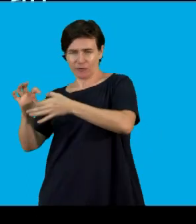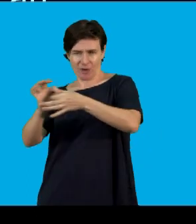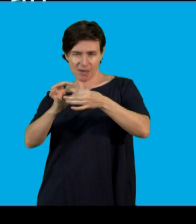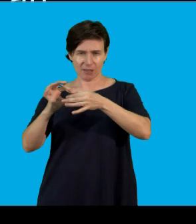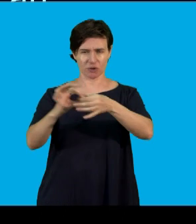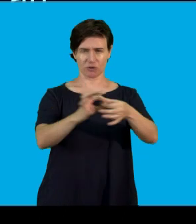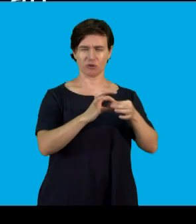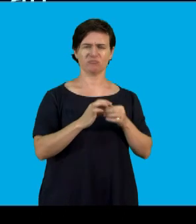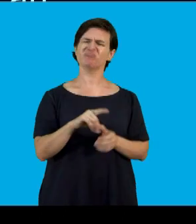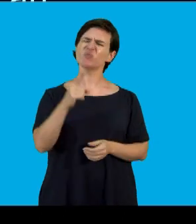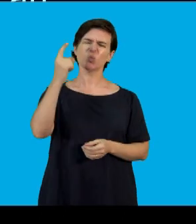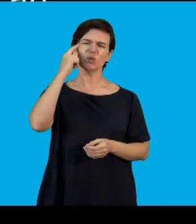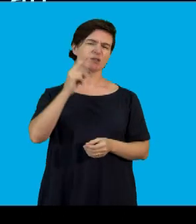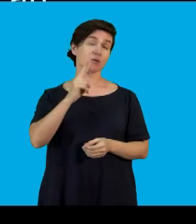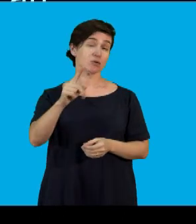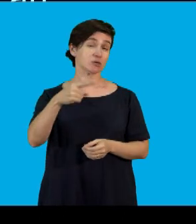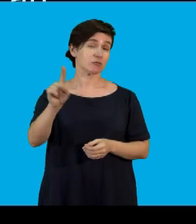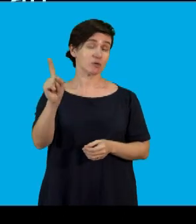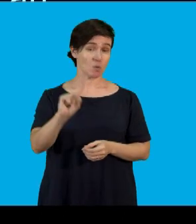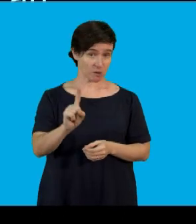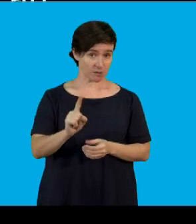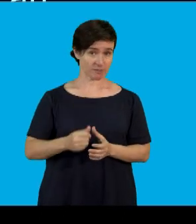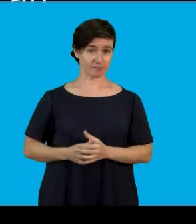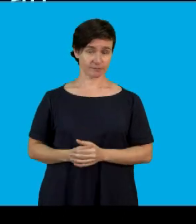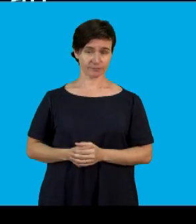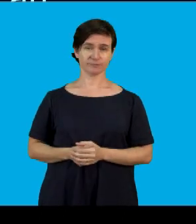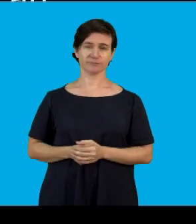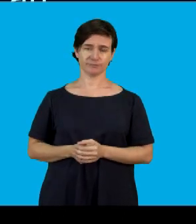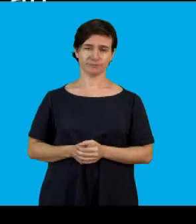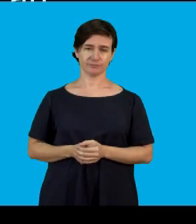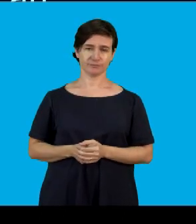So what do you think is the correct answer for this one?